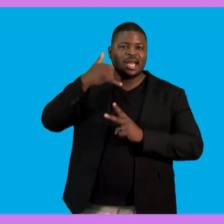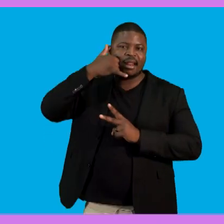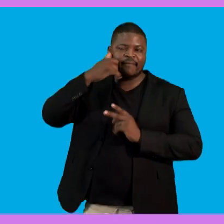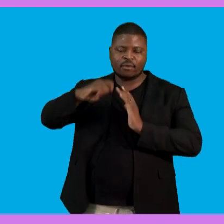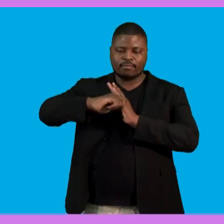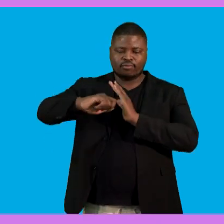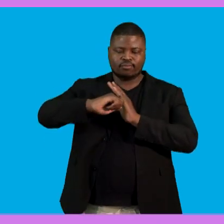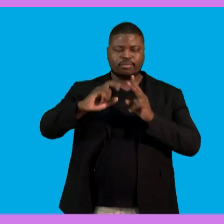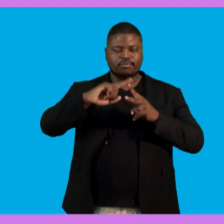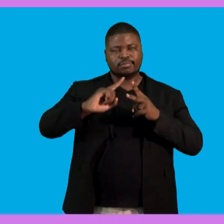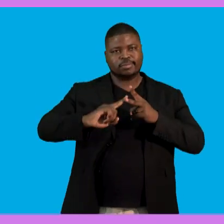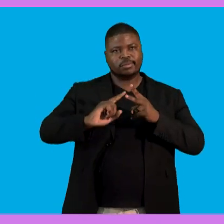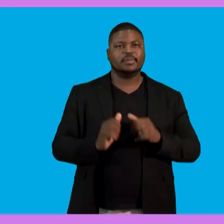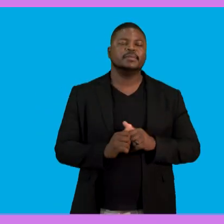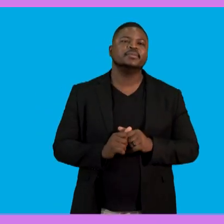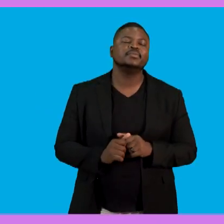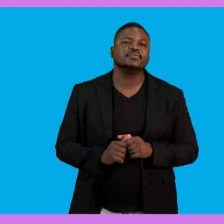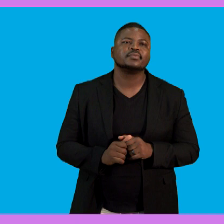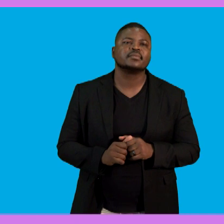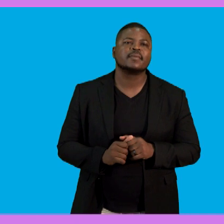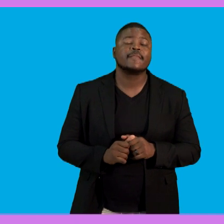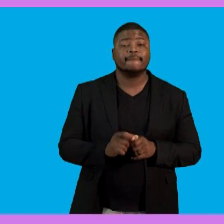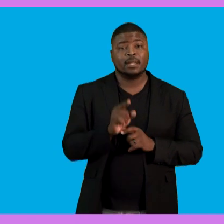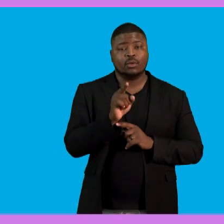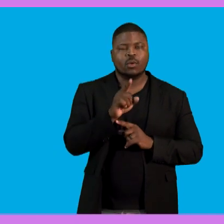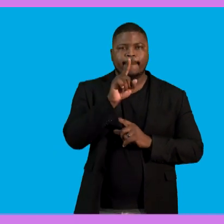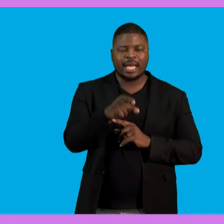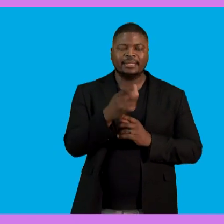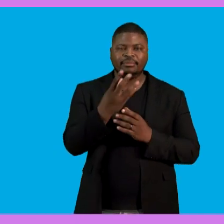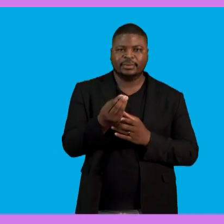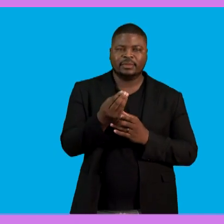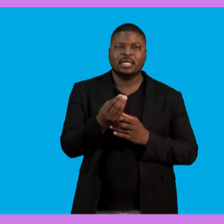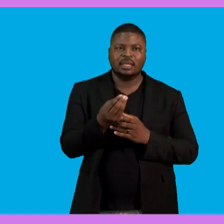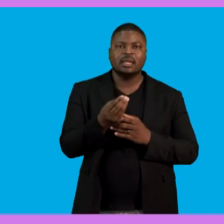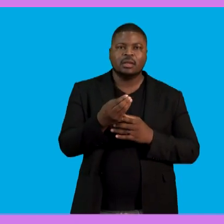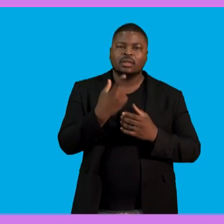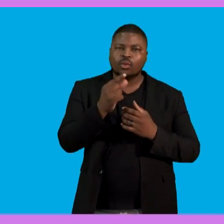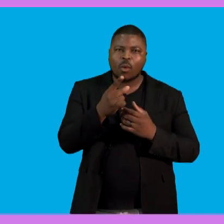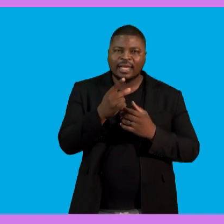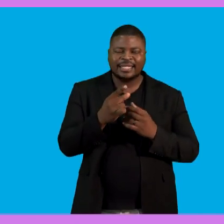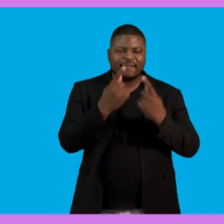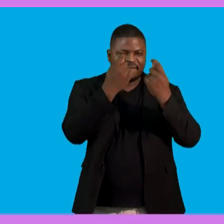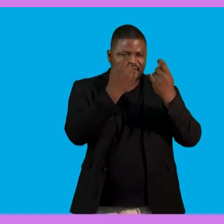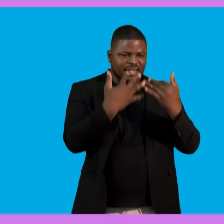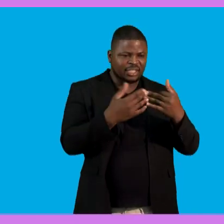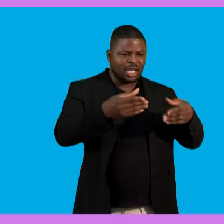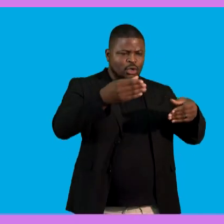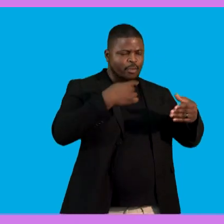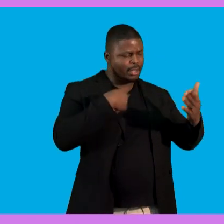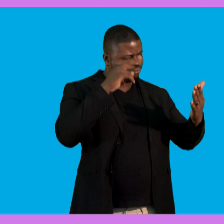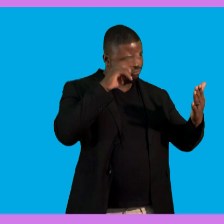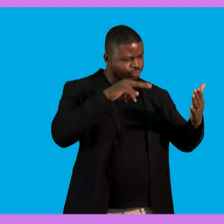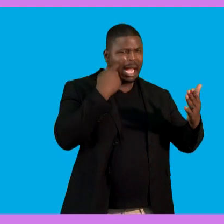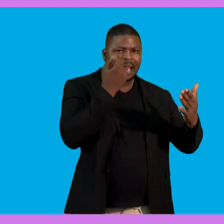part will be the telephone tariffs. You should know how to read information from a